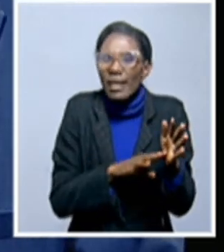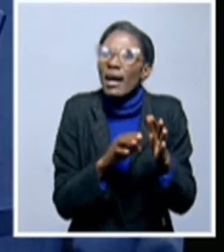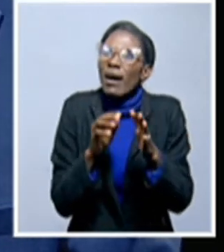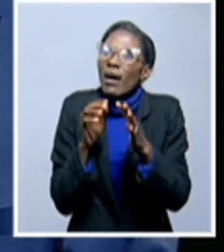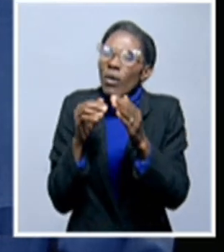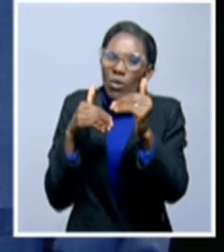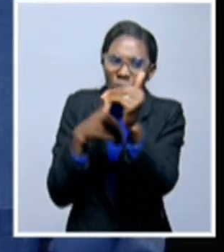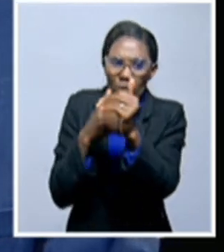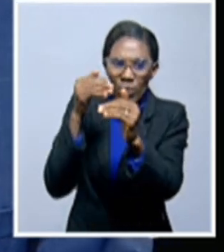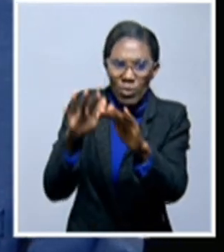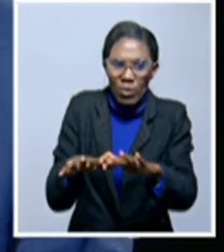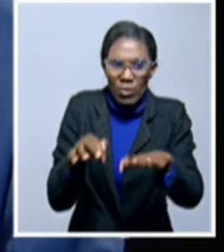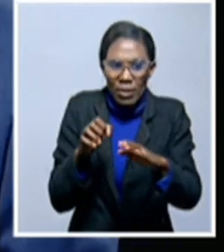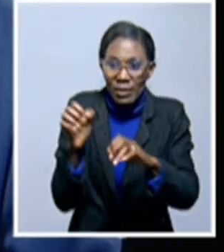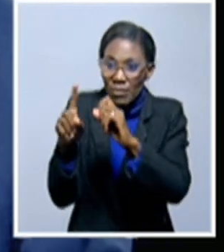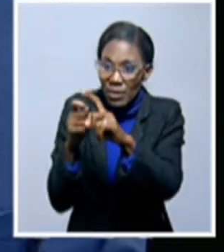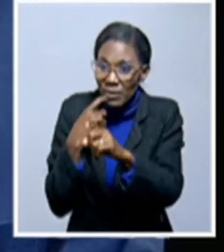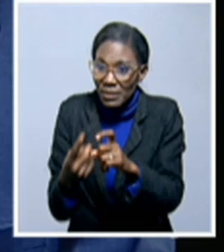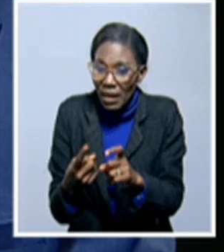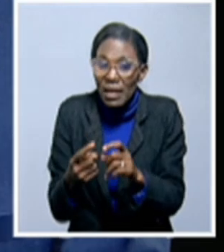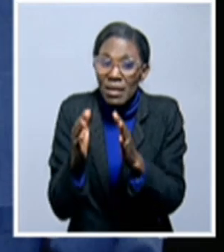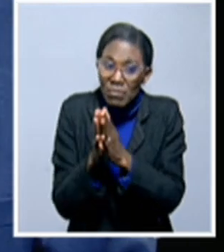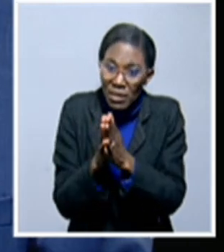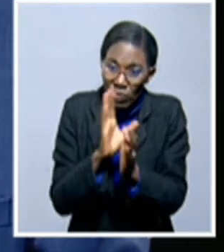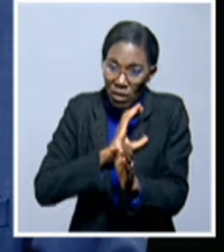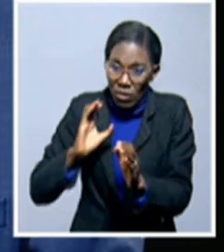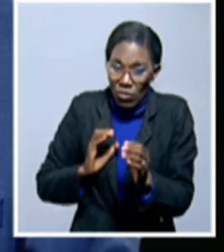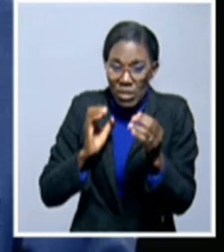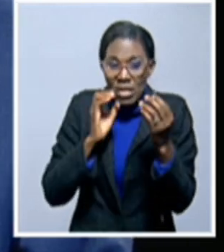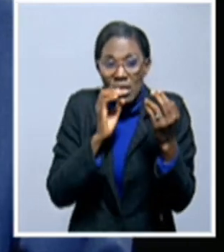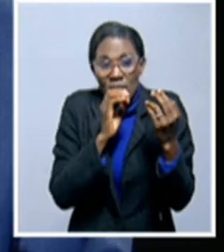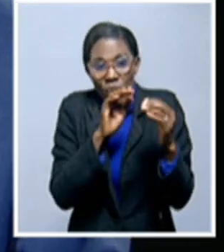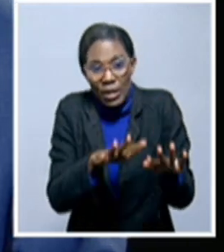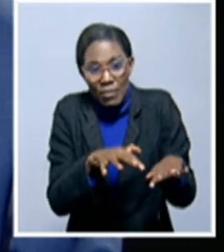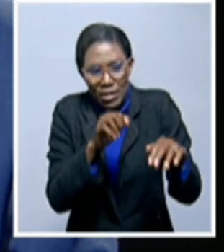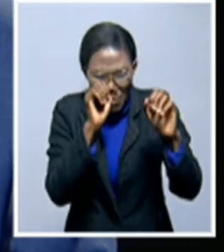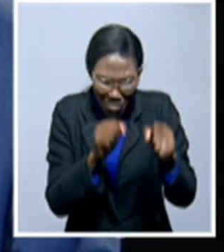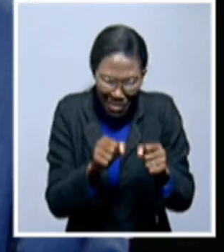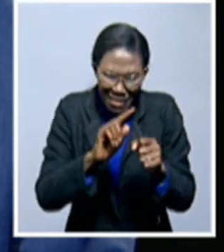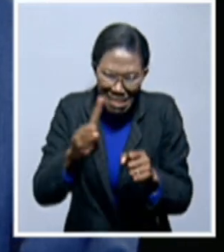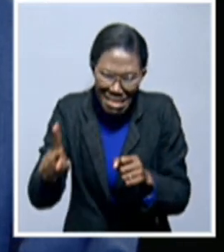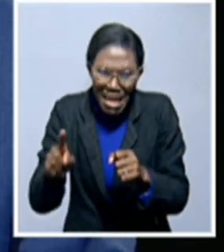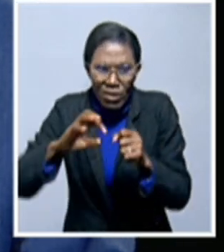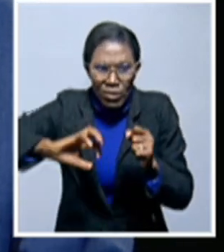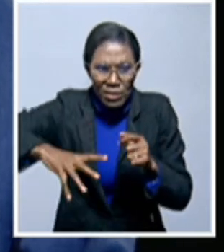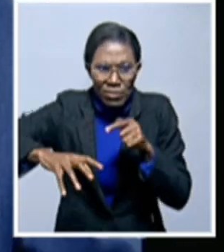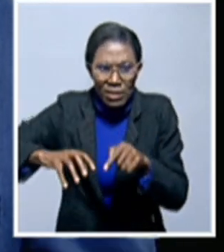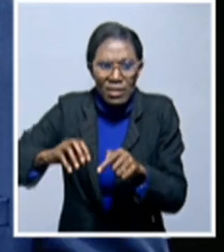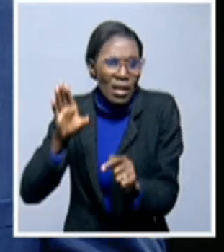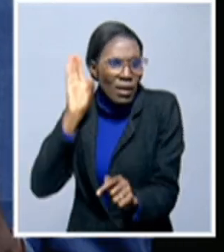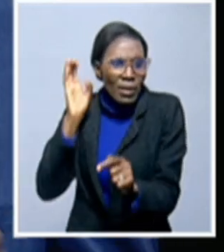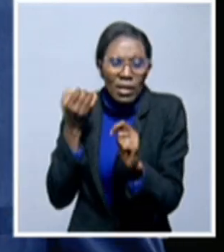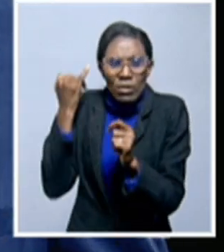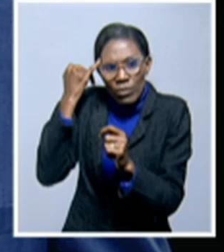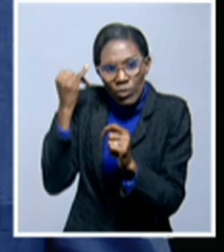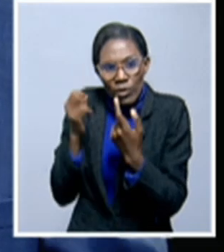that a parliamentary standing committee of a particular issue can visit that respective constituency or region. So we